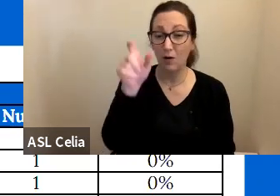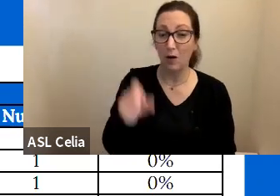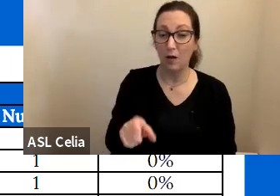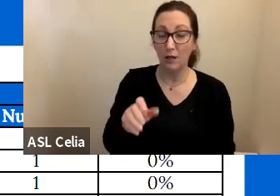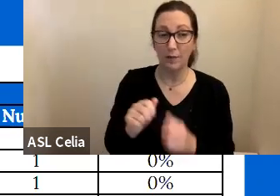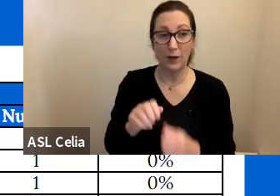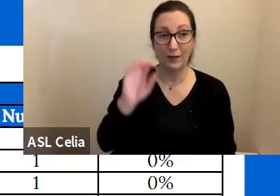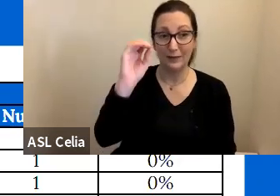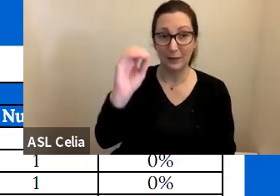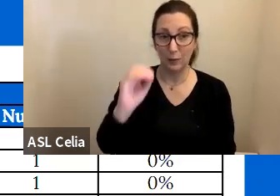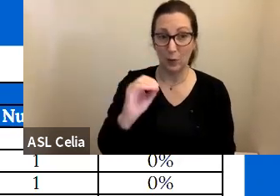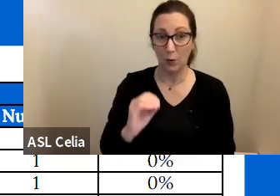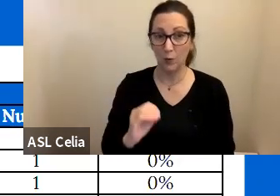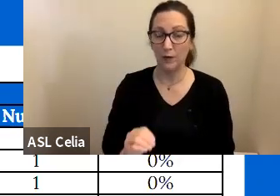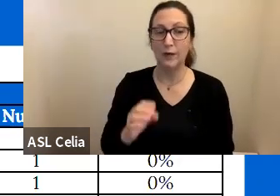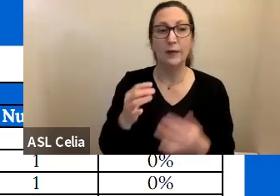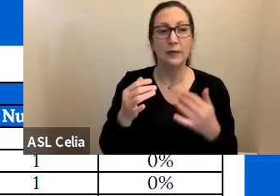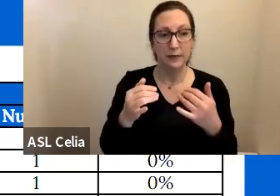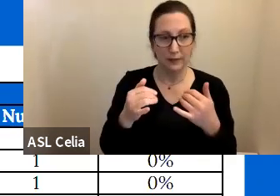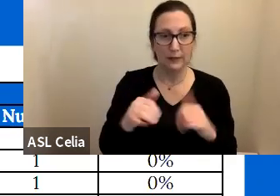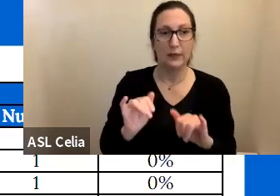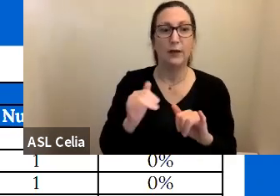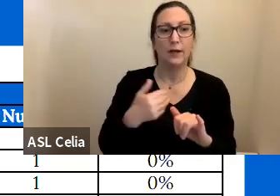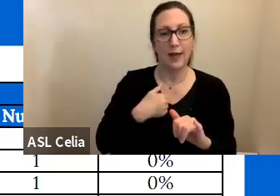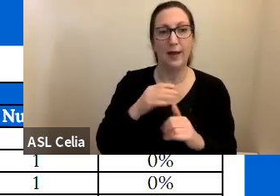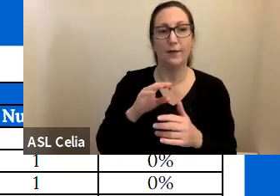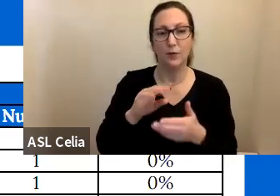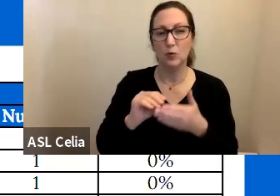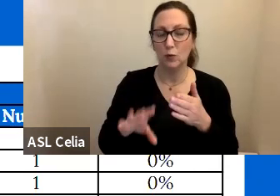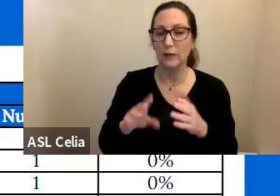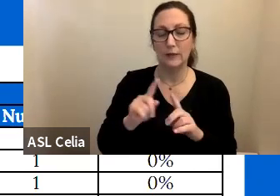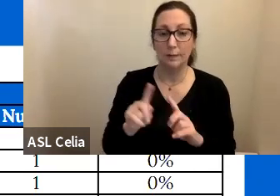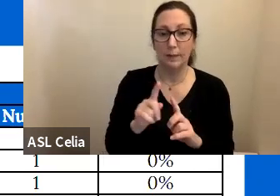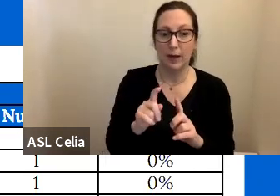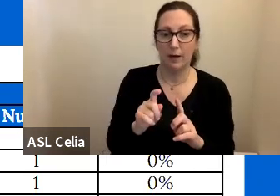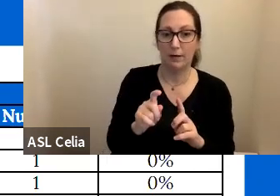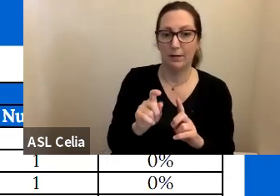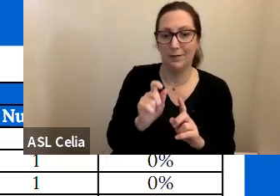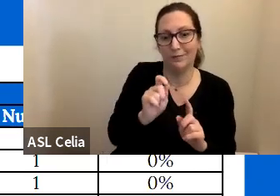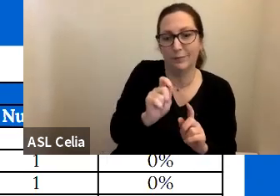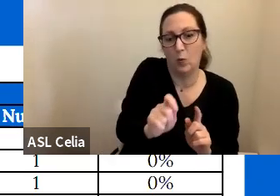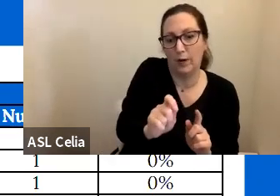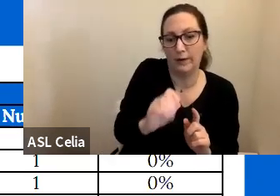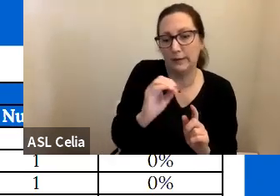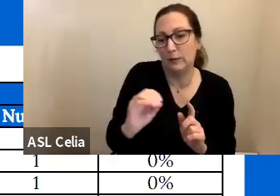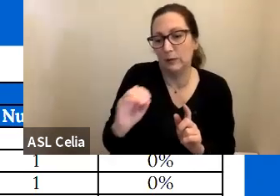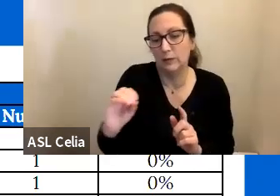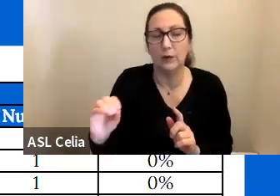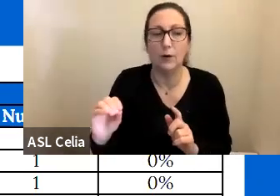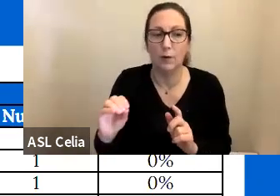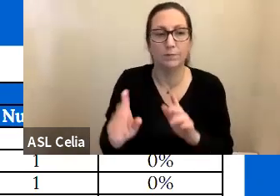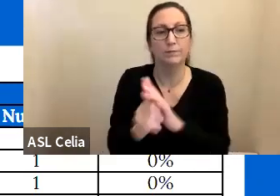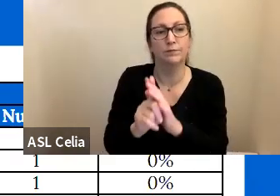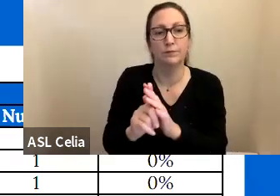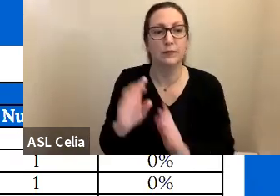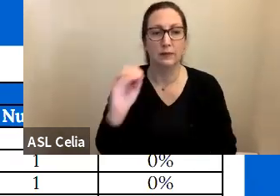0% can still have students, yet it's just decimal points so small percentage wise that it's reflecting as 0. That is